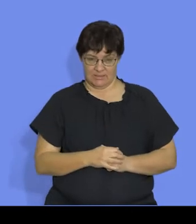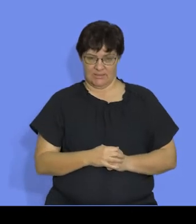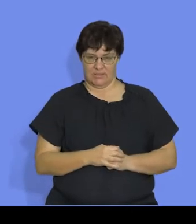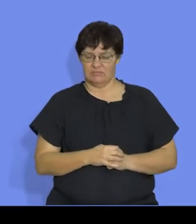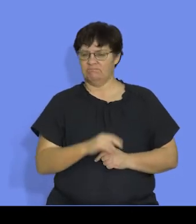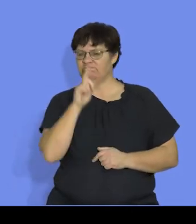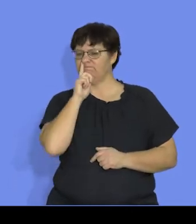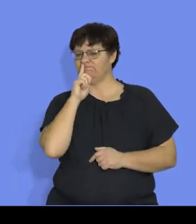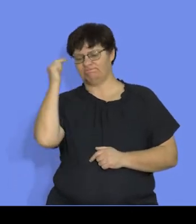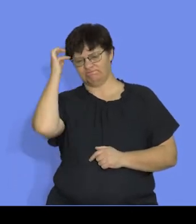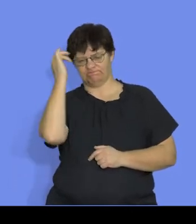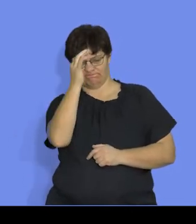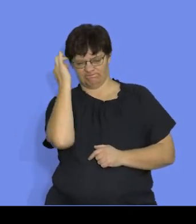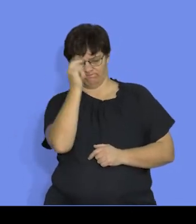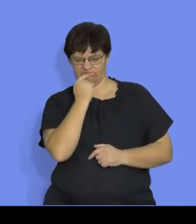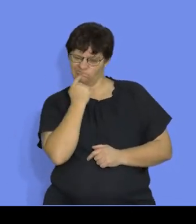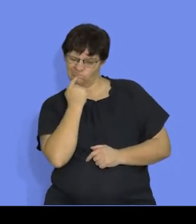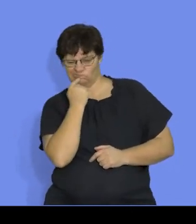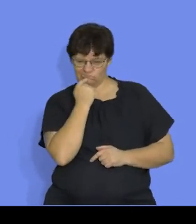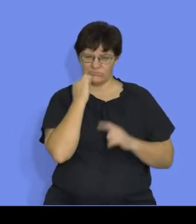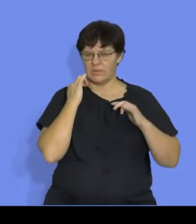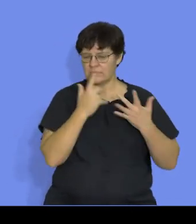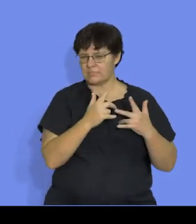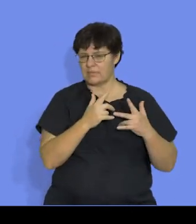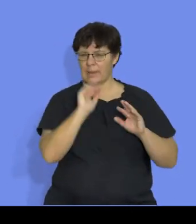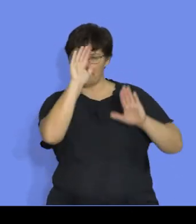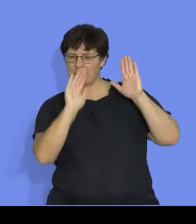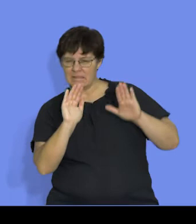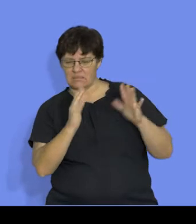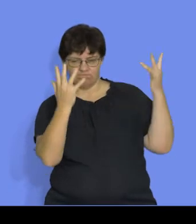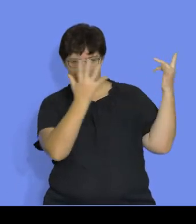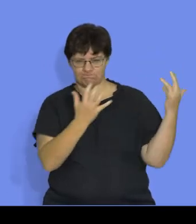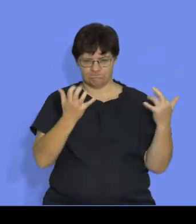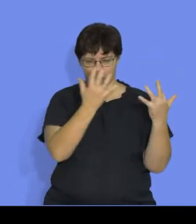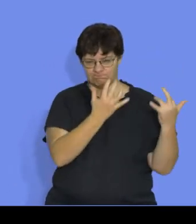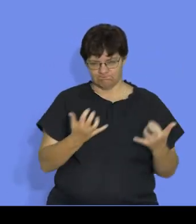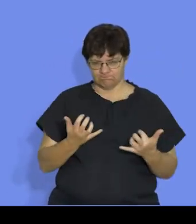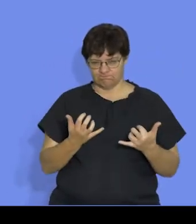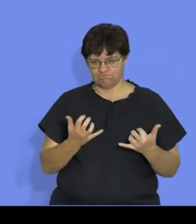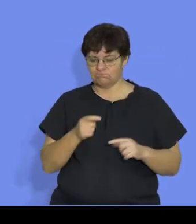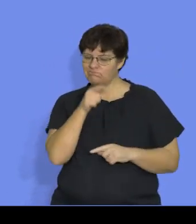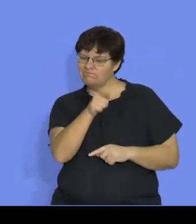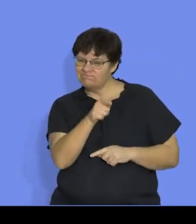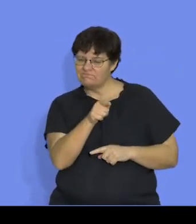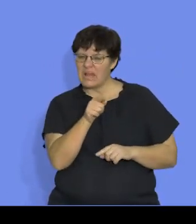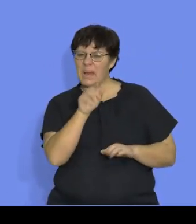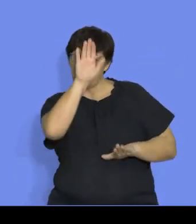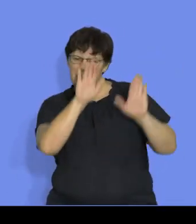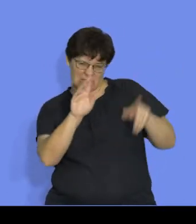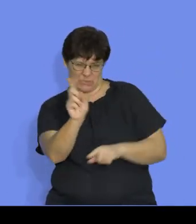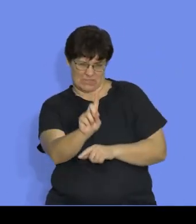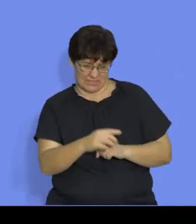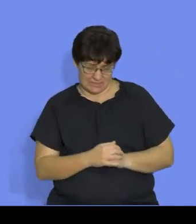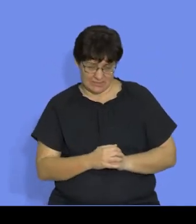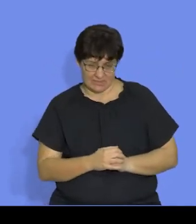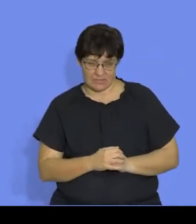going to be thinking about certain strategies with patterns in order to see what type of pattern this is. If we're